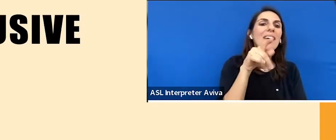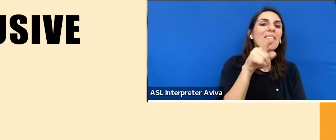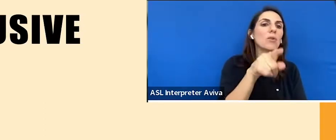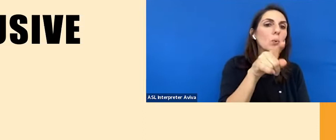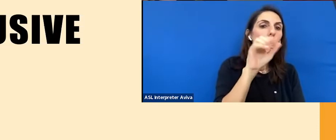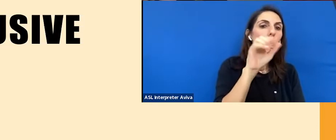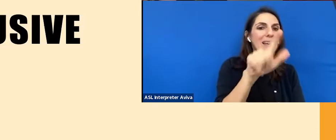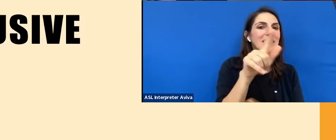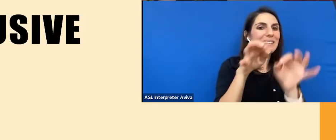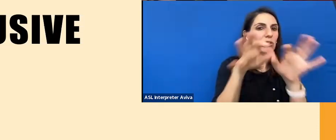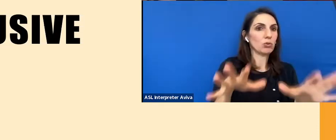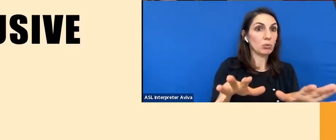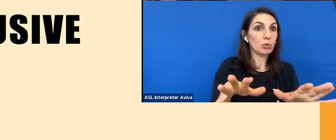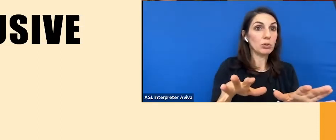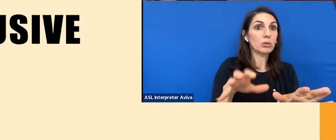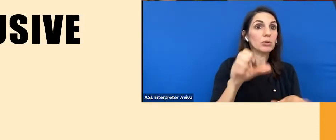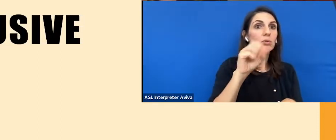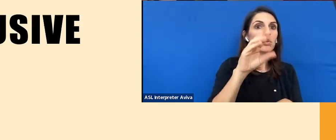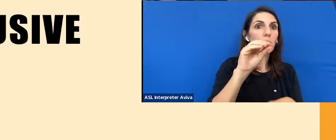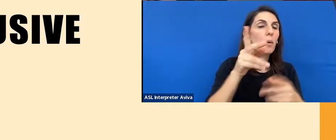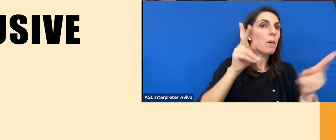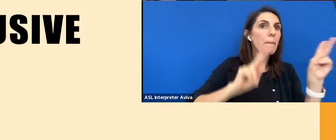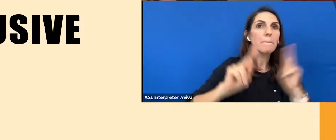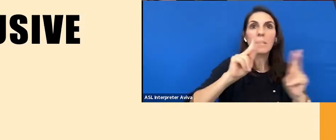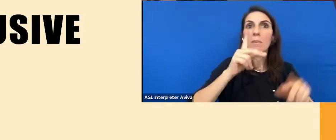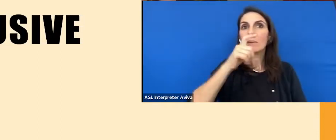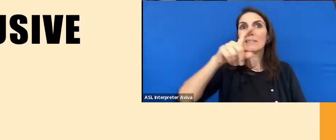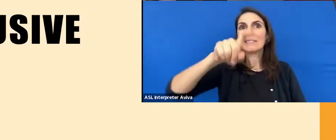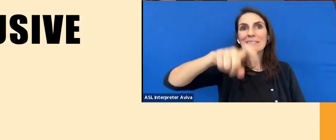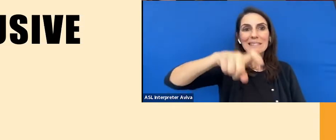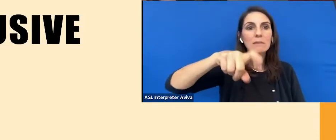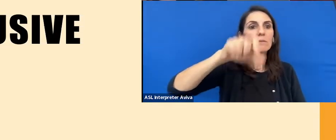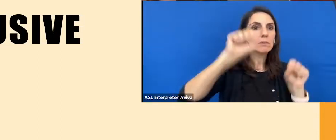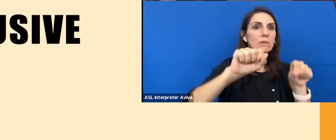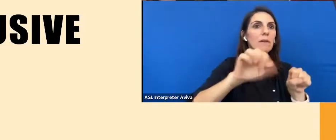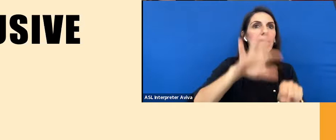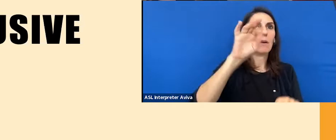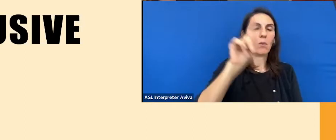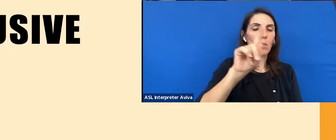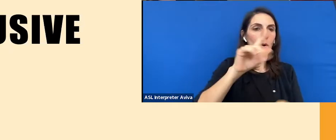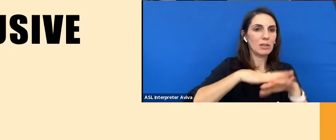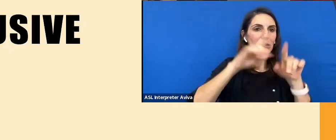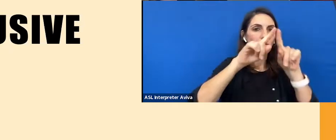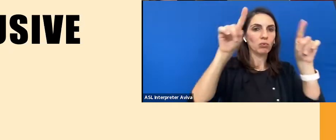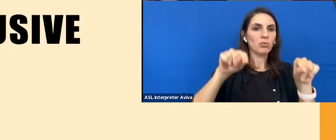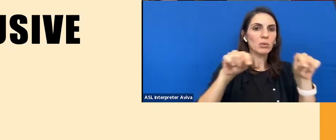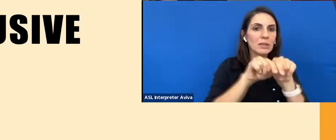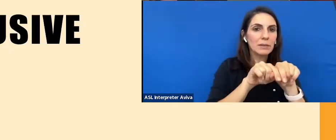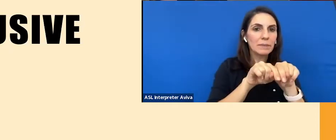Sign Language interpreters so that the people that need them can find them on the screen.